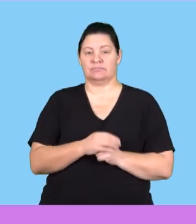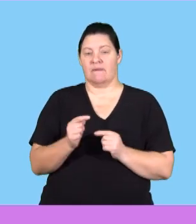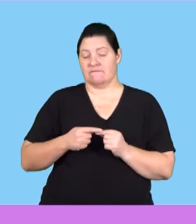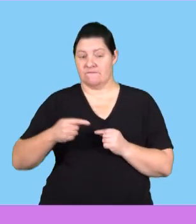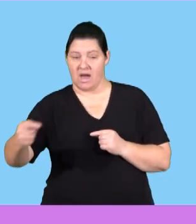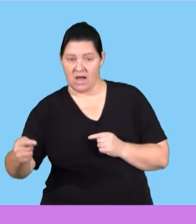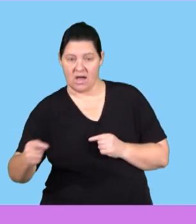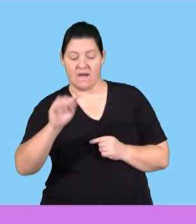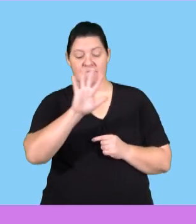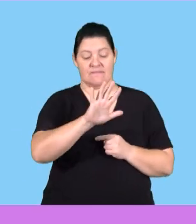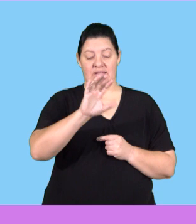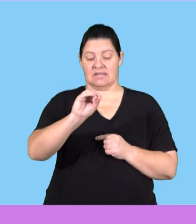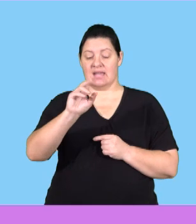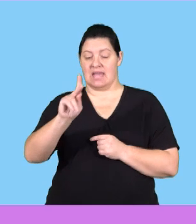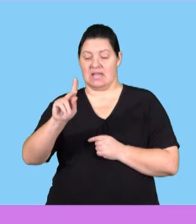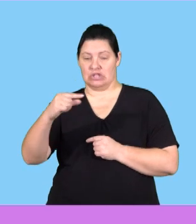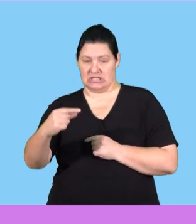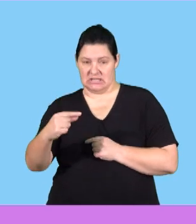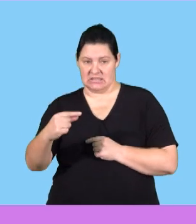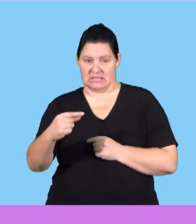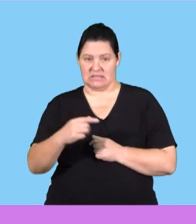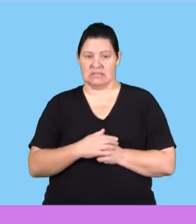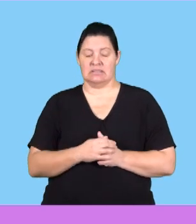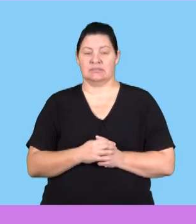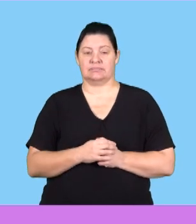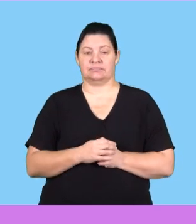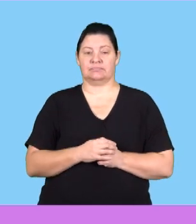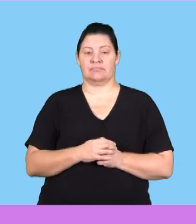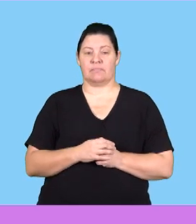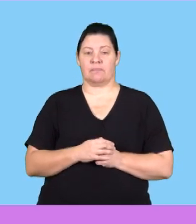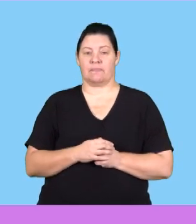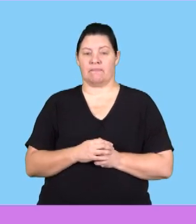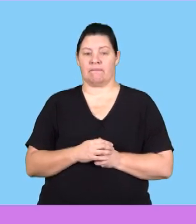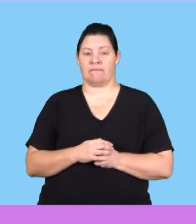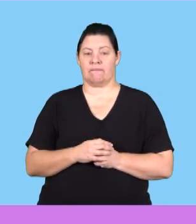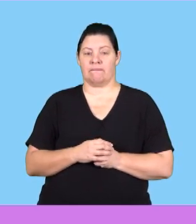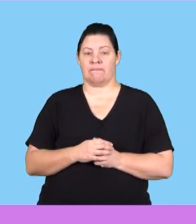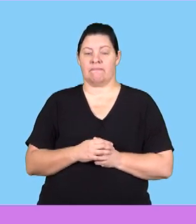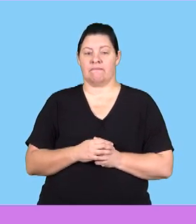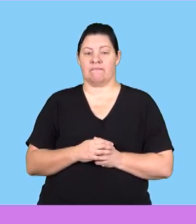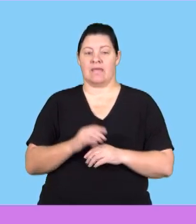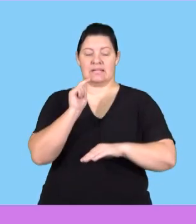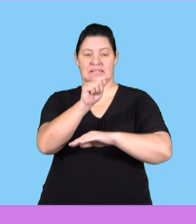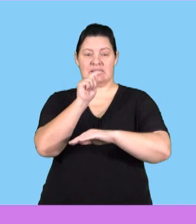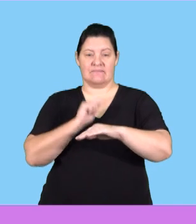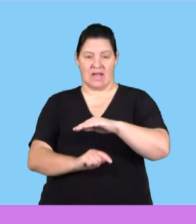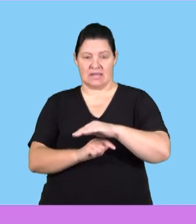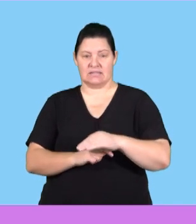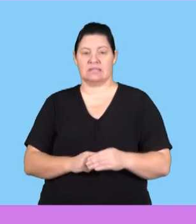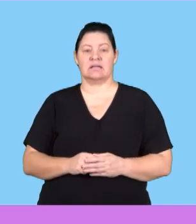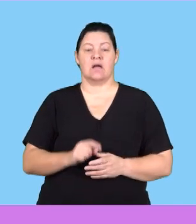the distance, because the formula is distance divided by the speed. 50 kilometers divide